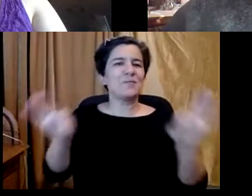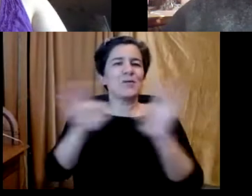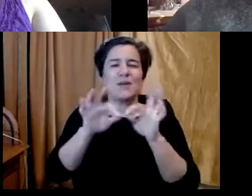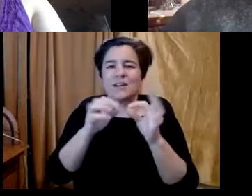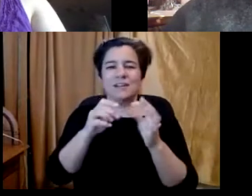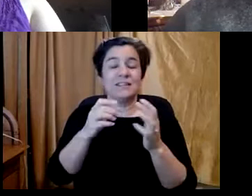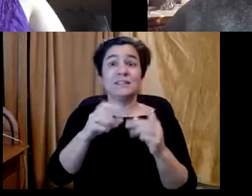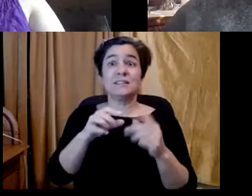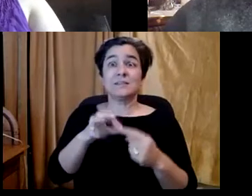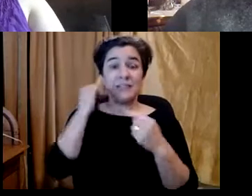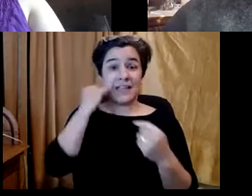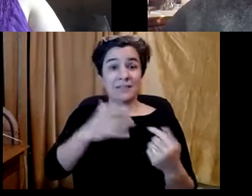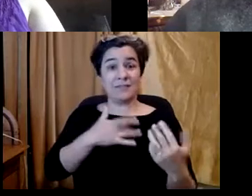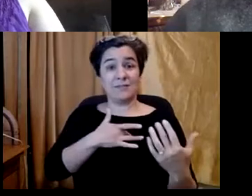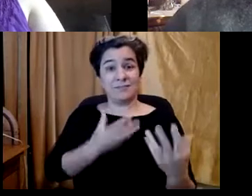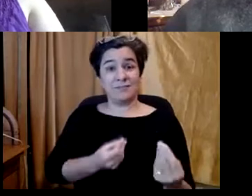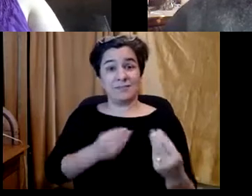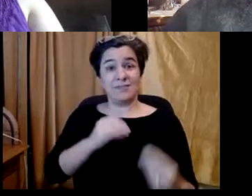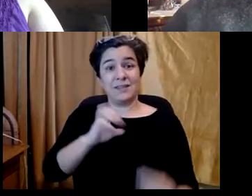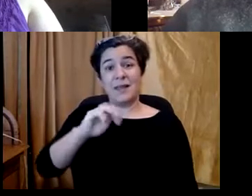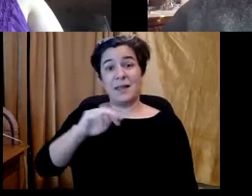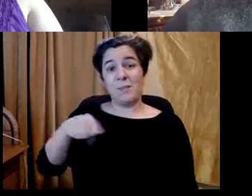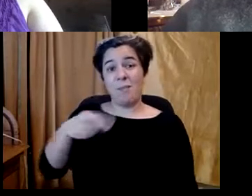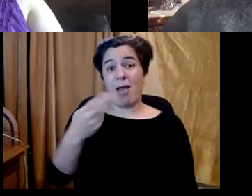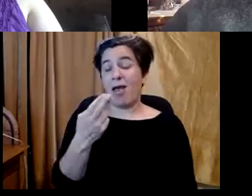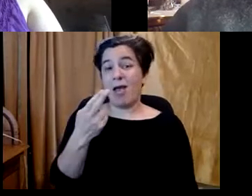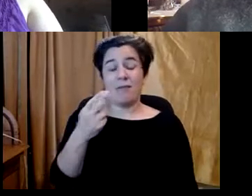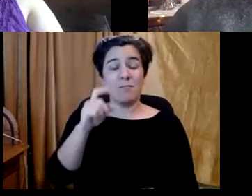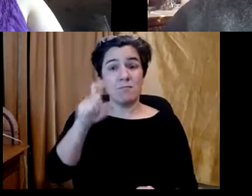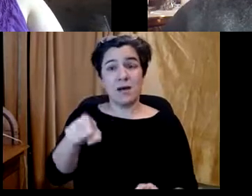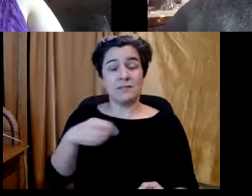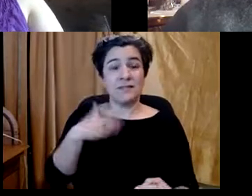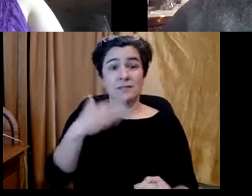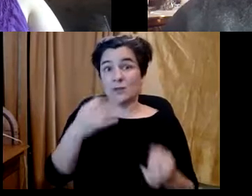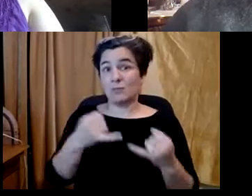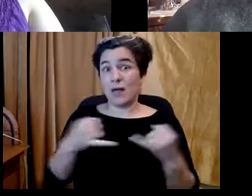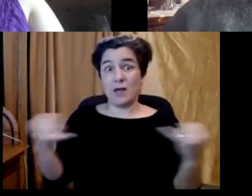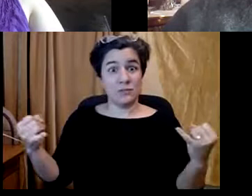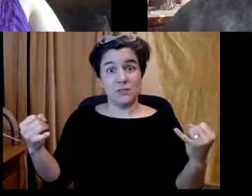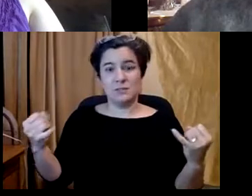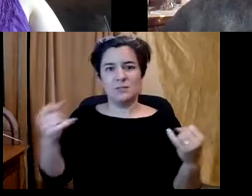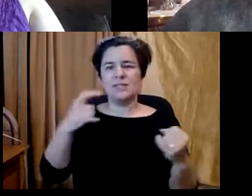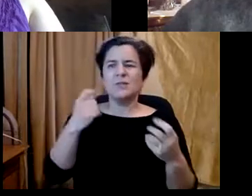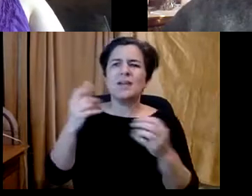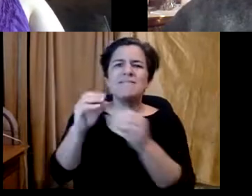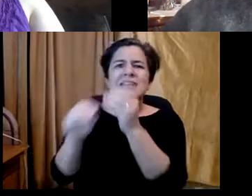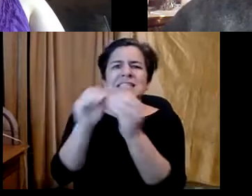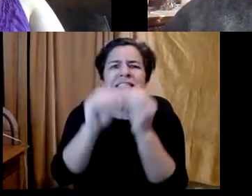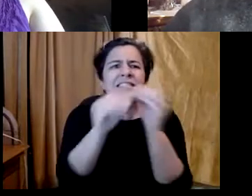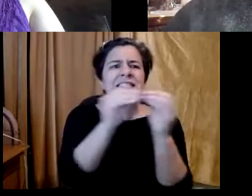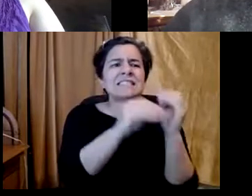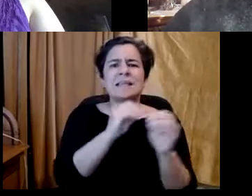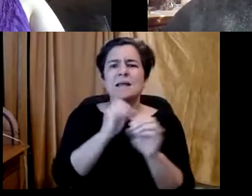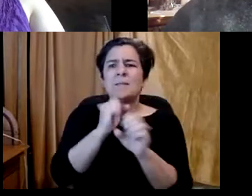empath, because you just want to fix and make things better.